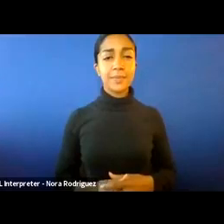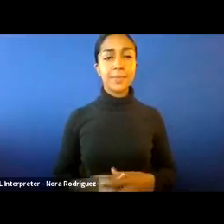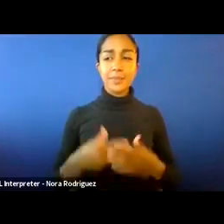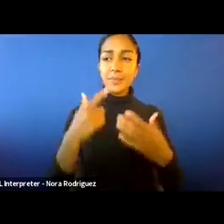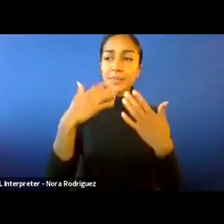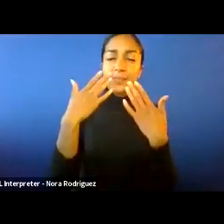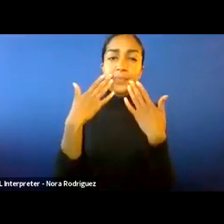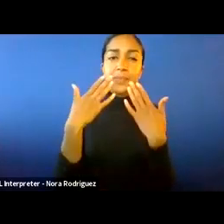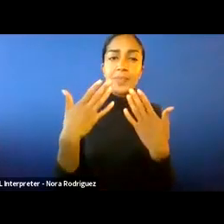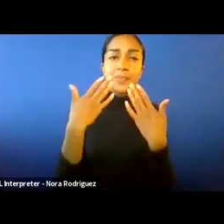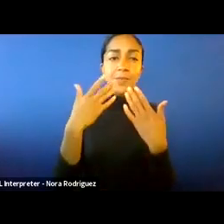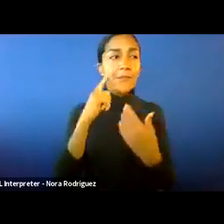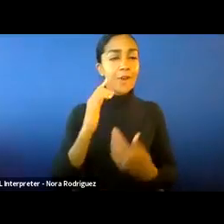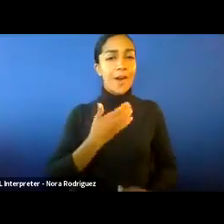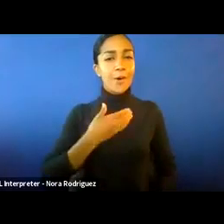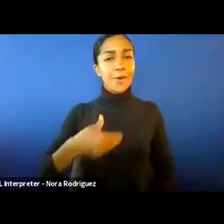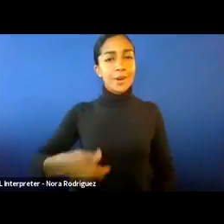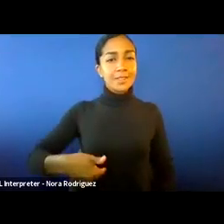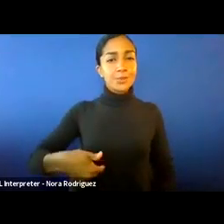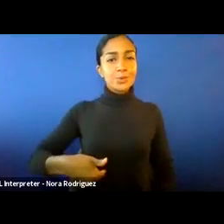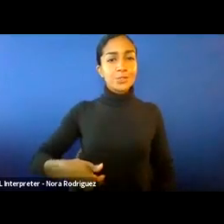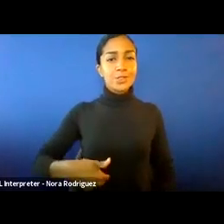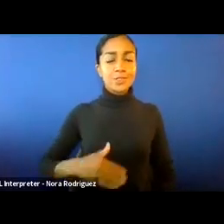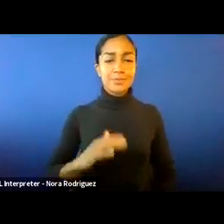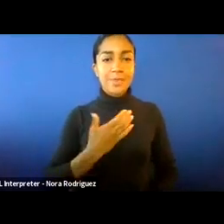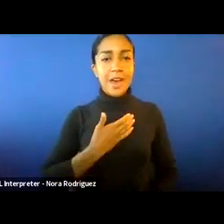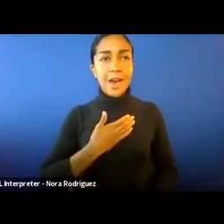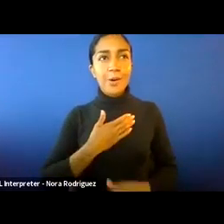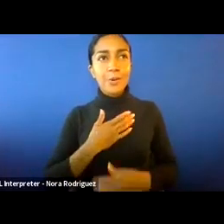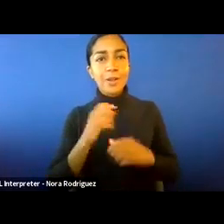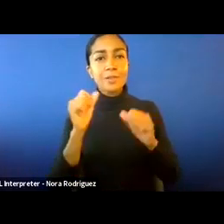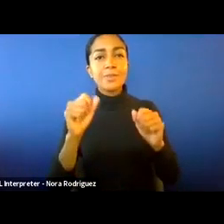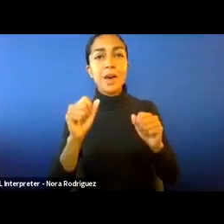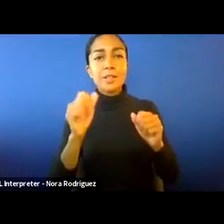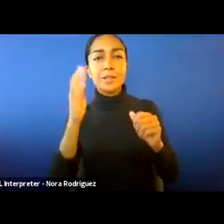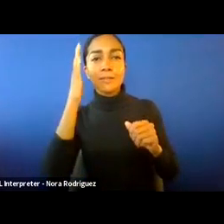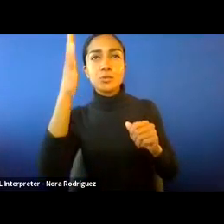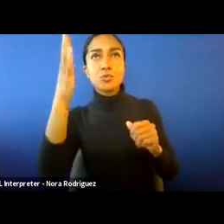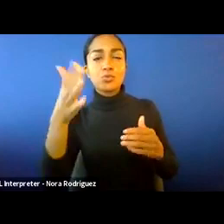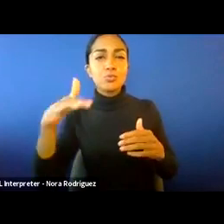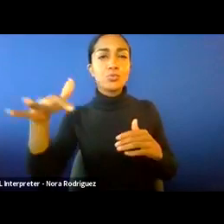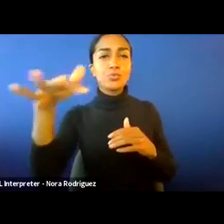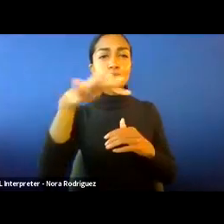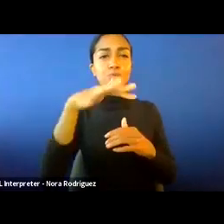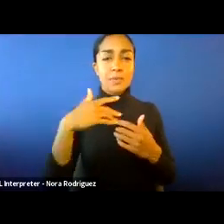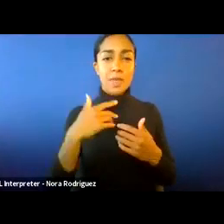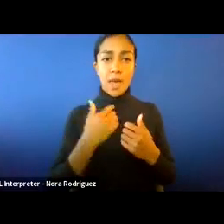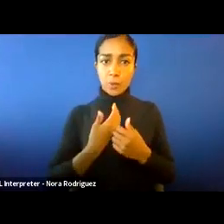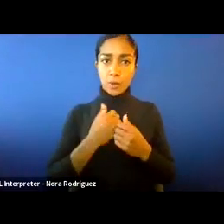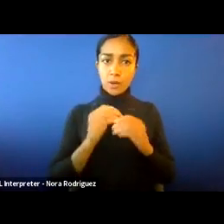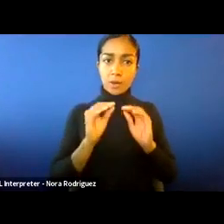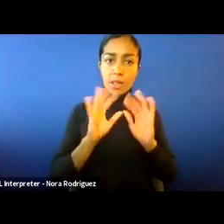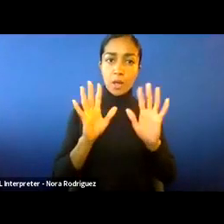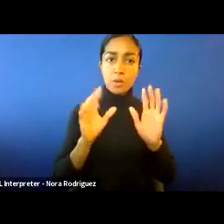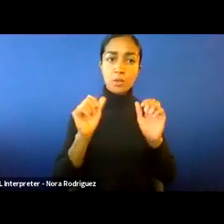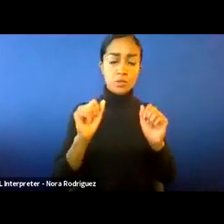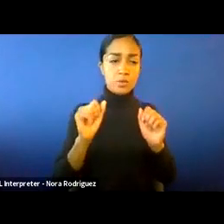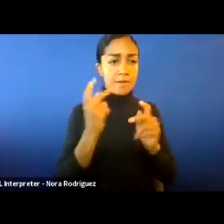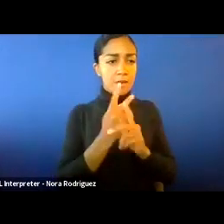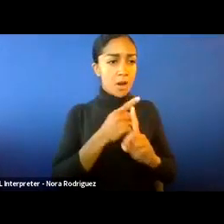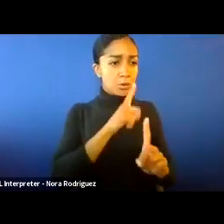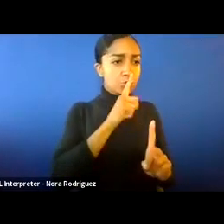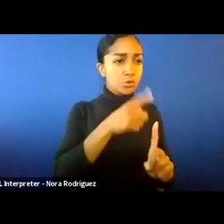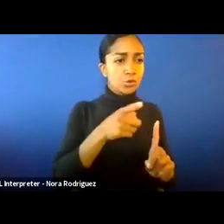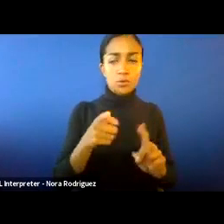our intuition, our destiny, the clarity to discern truth from untruth and right